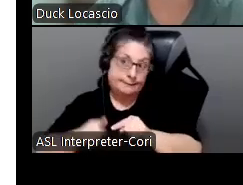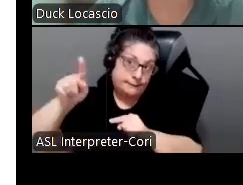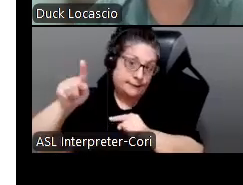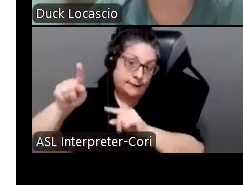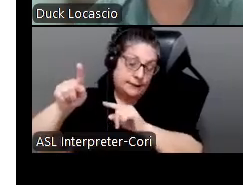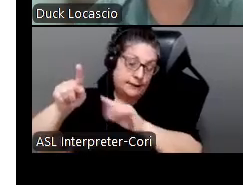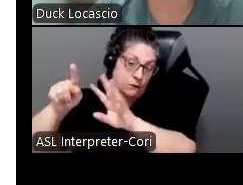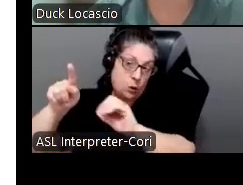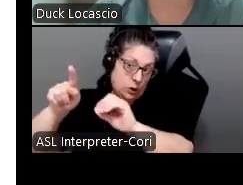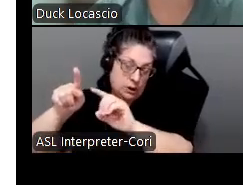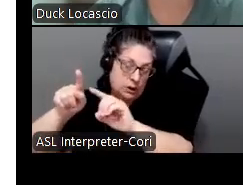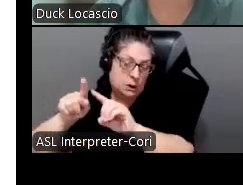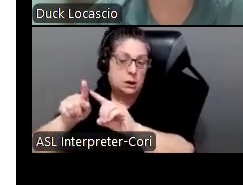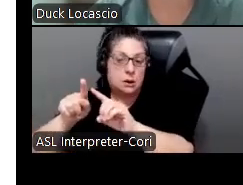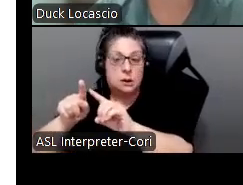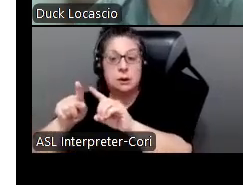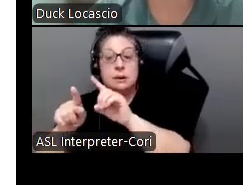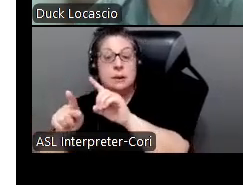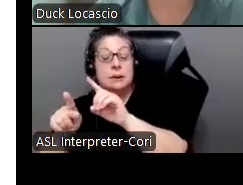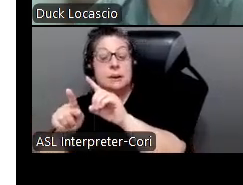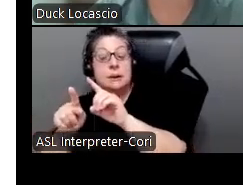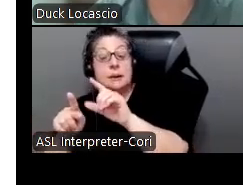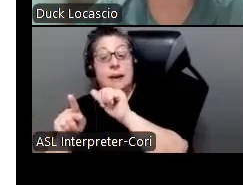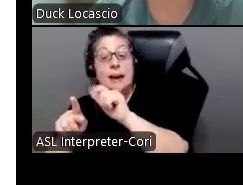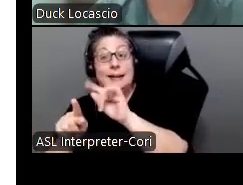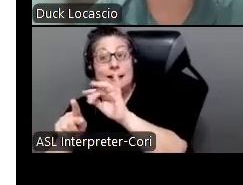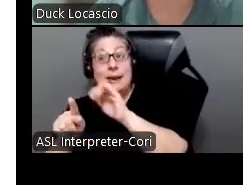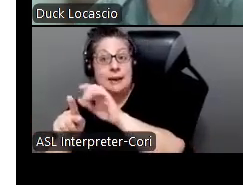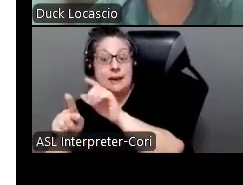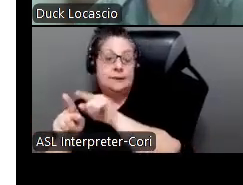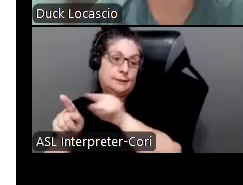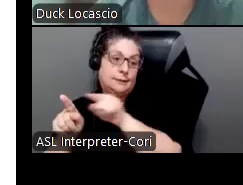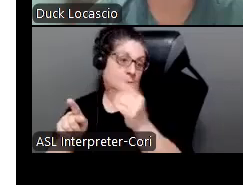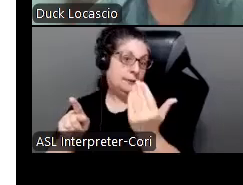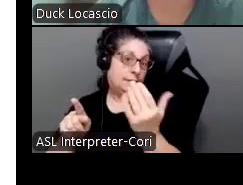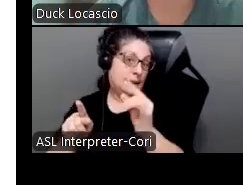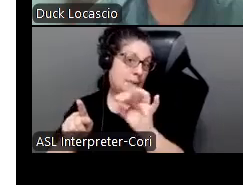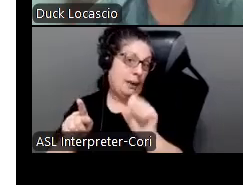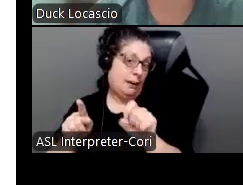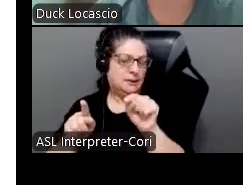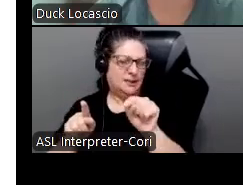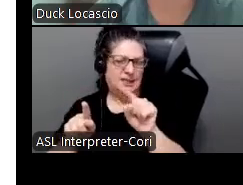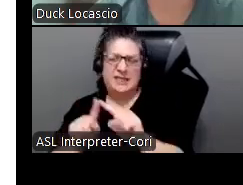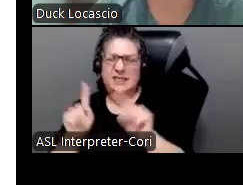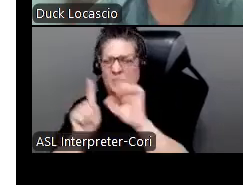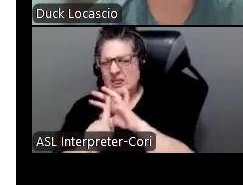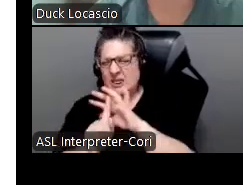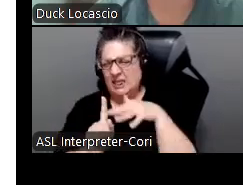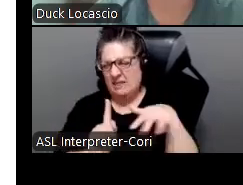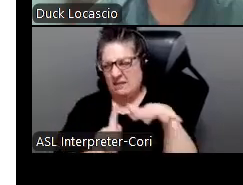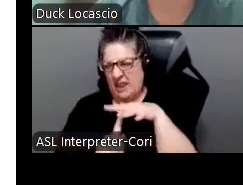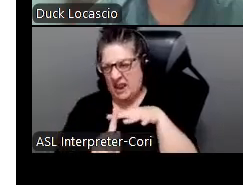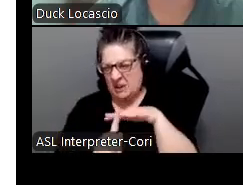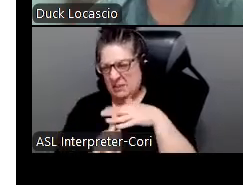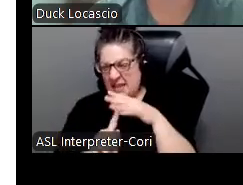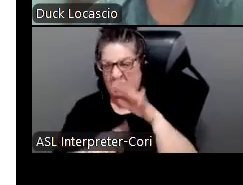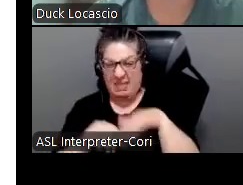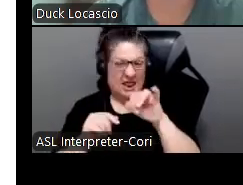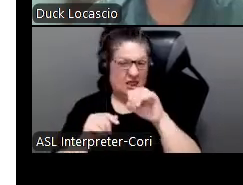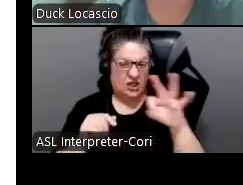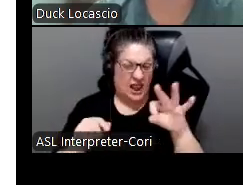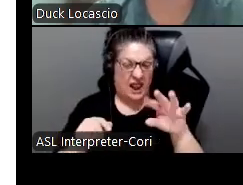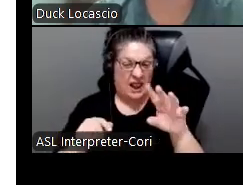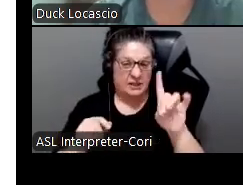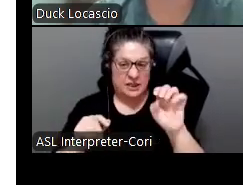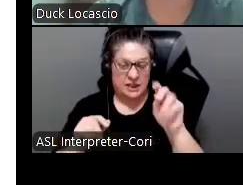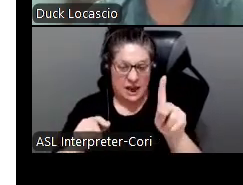about 15 miles inland from the Atlantic. So very different environment than where Jeff and Duck are